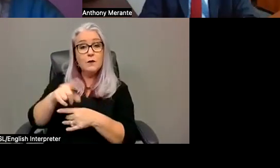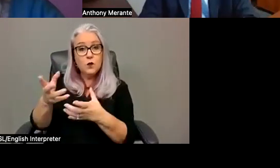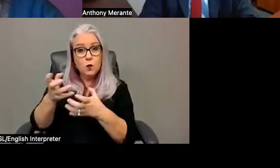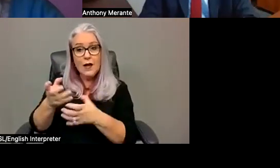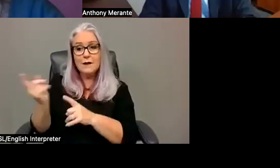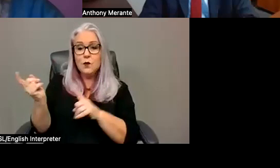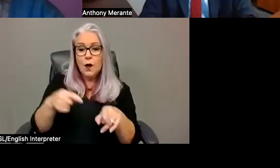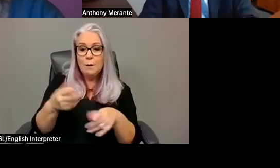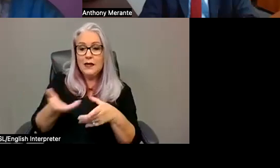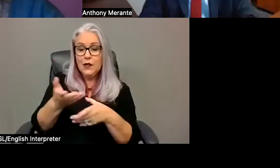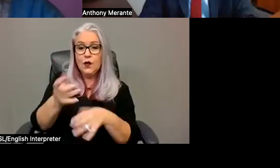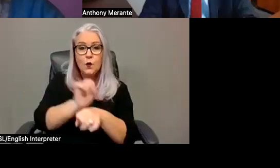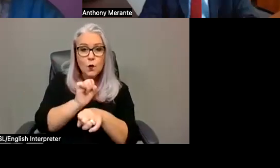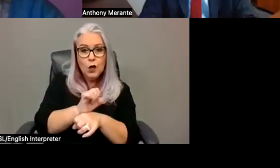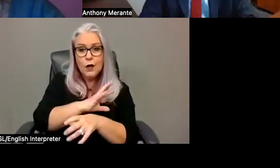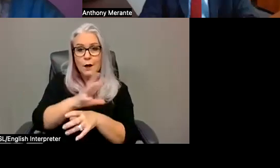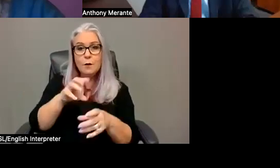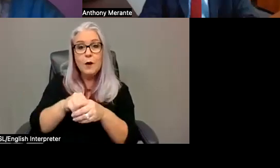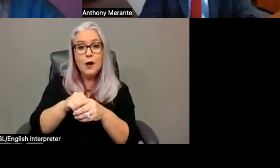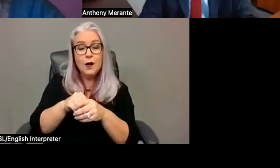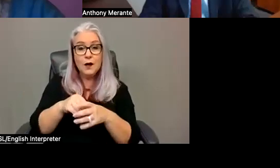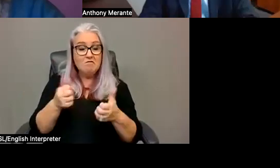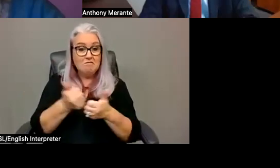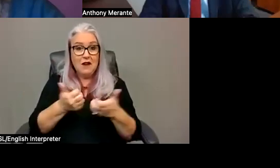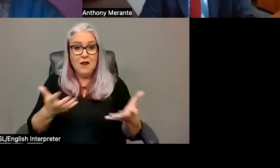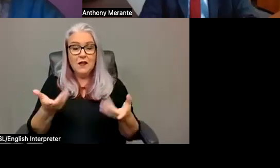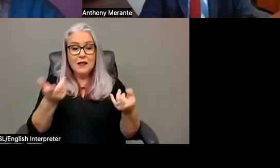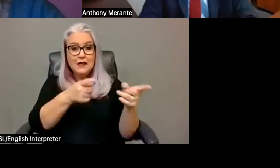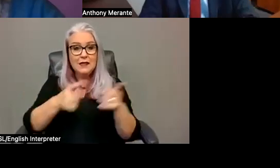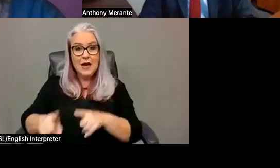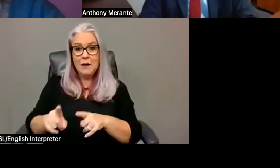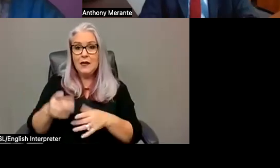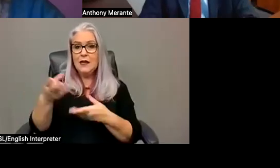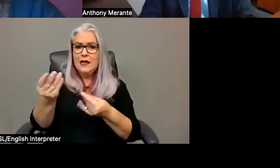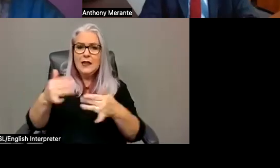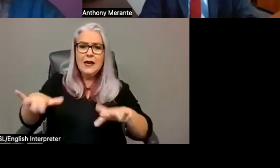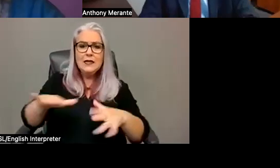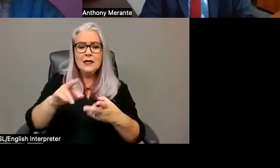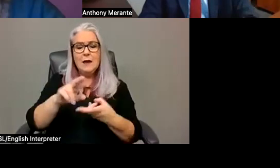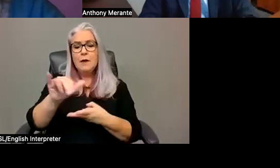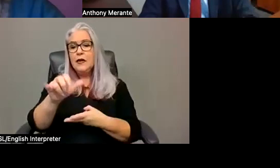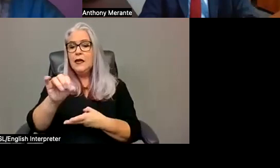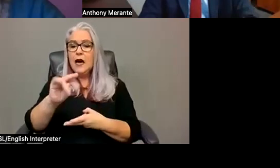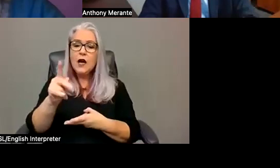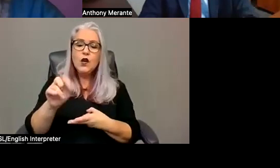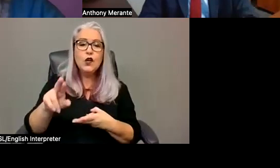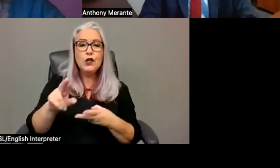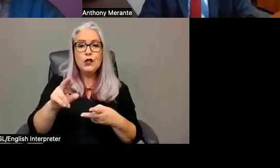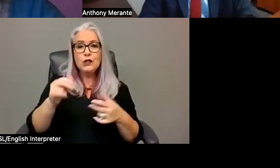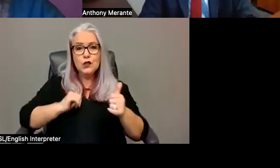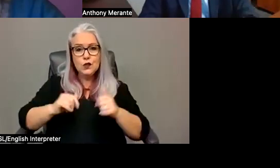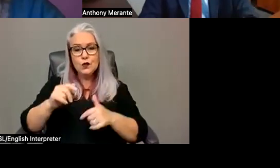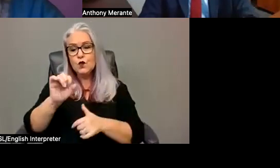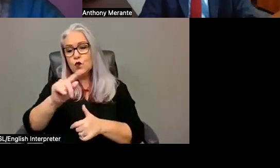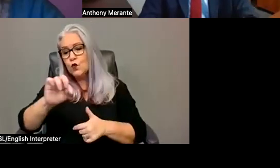come here and to be part of what all the things that are happening. Lionsgate, Yonkers Raceway, the different studios that are coming to